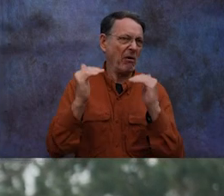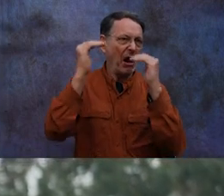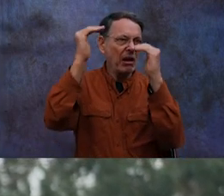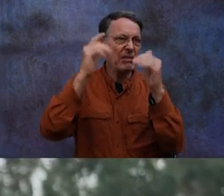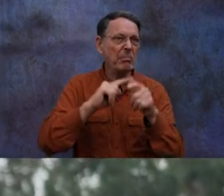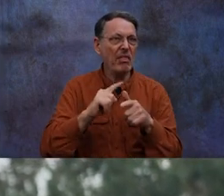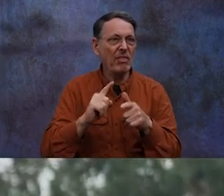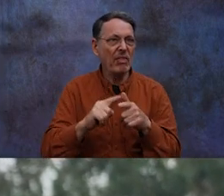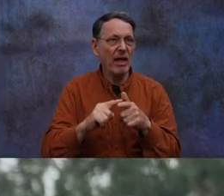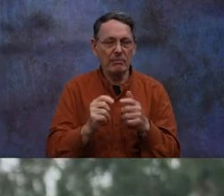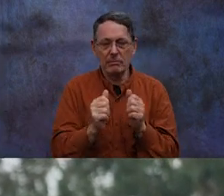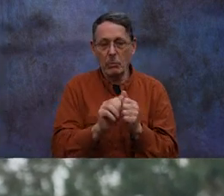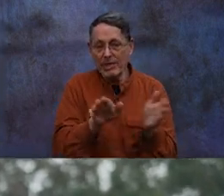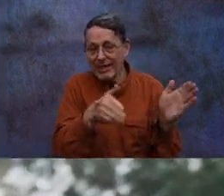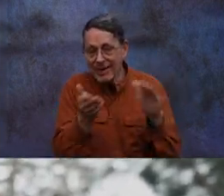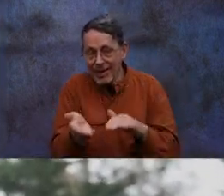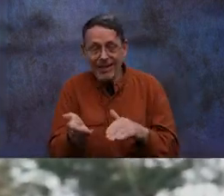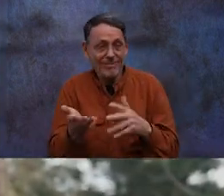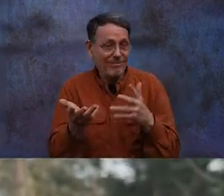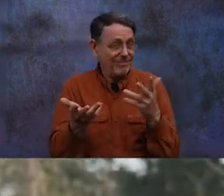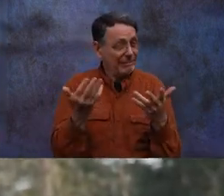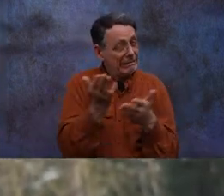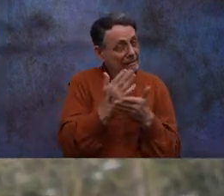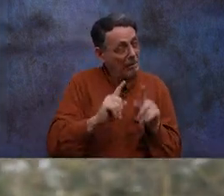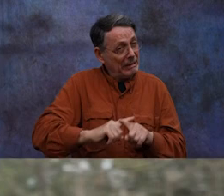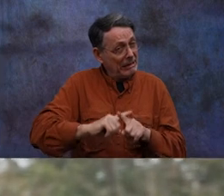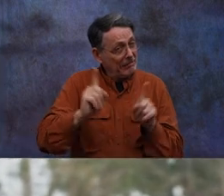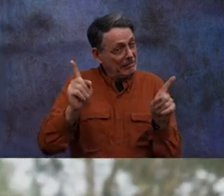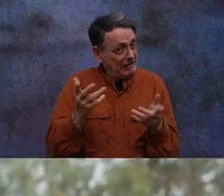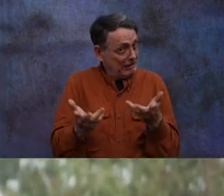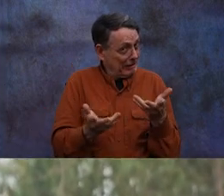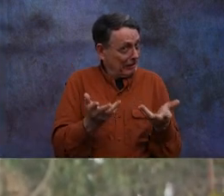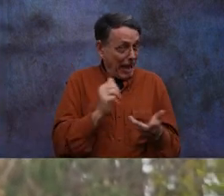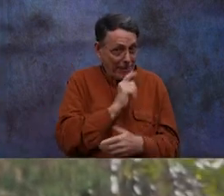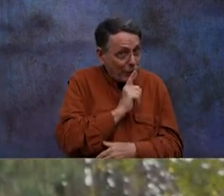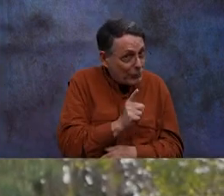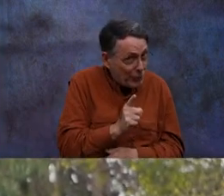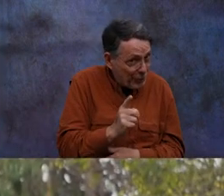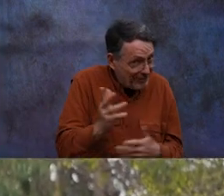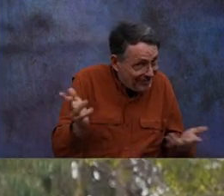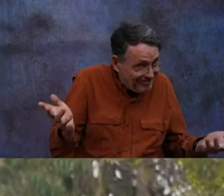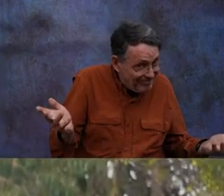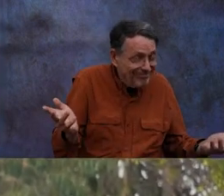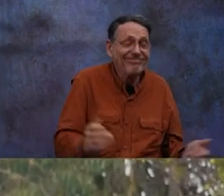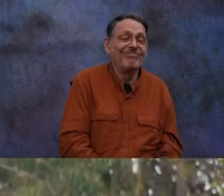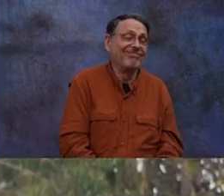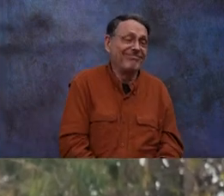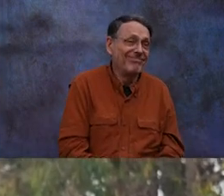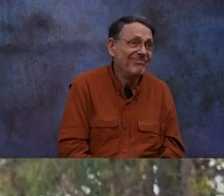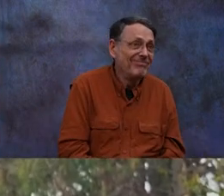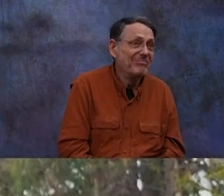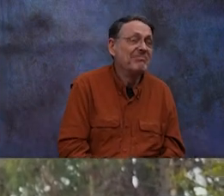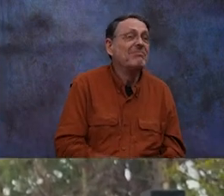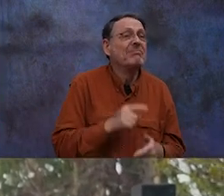hierarchies and everything, and then with the dead there are differences? I'm not sure.